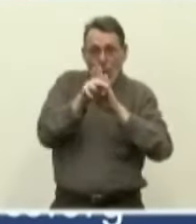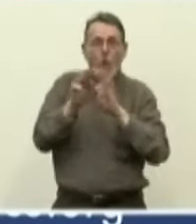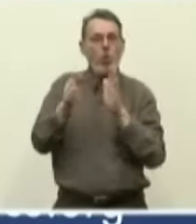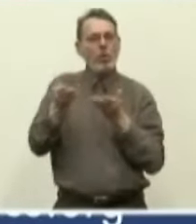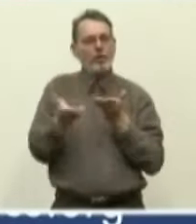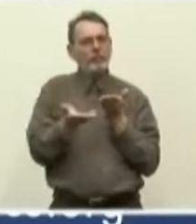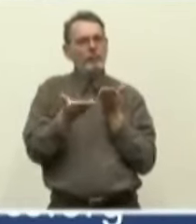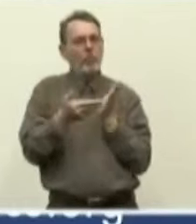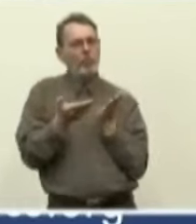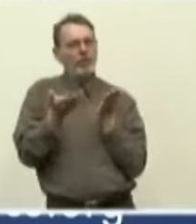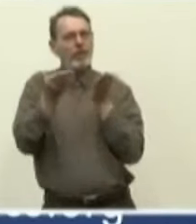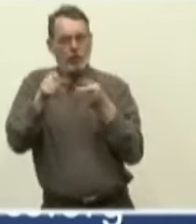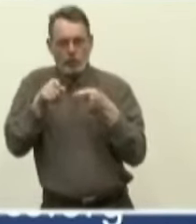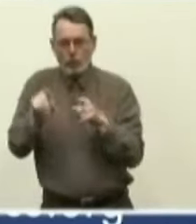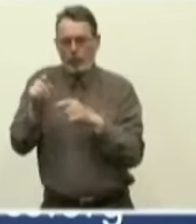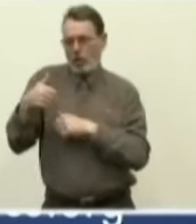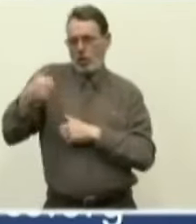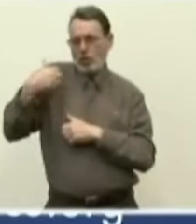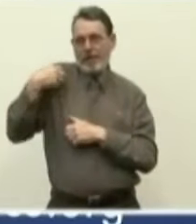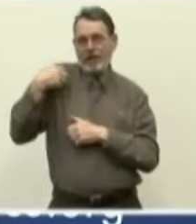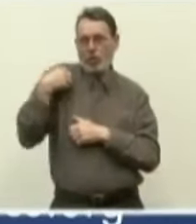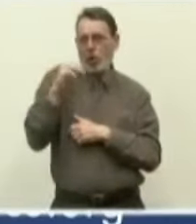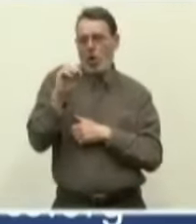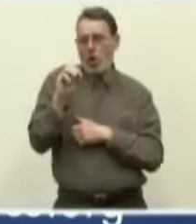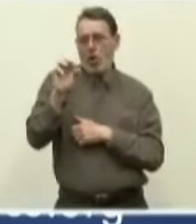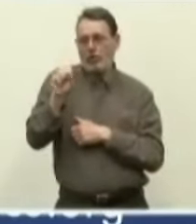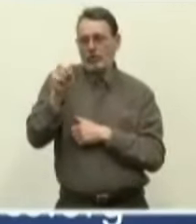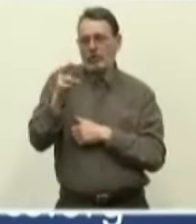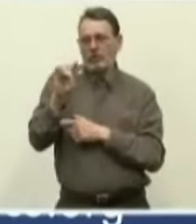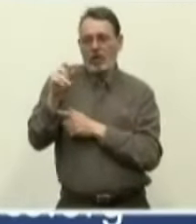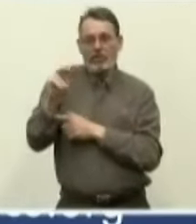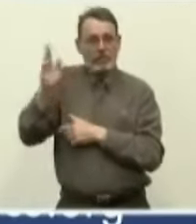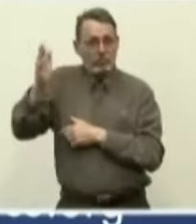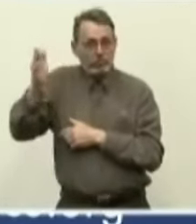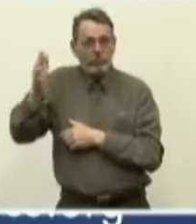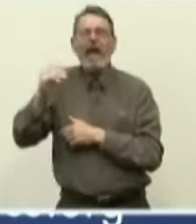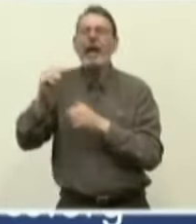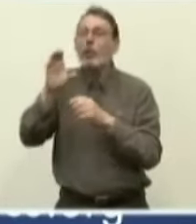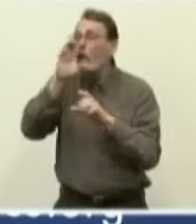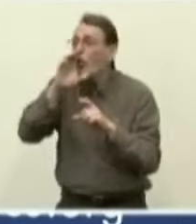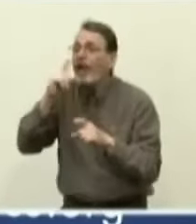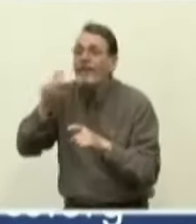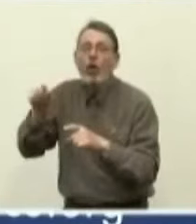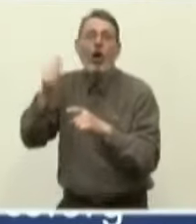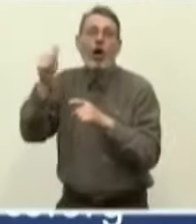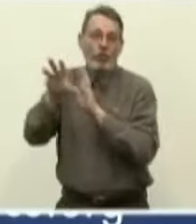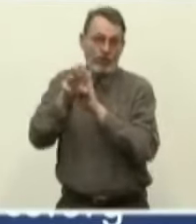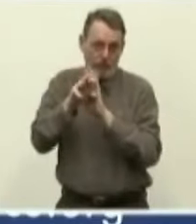during Commander O'Sullivan's presentation shortly. An additional video is being sought by investigators.